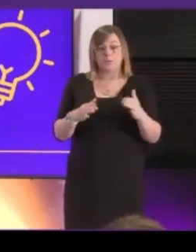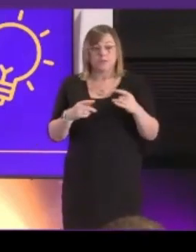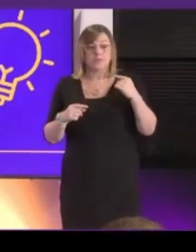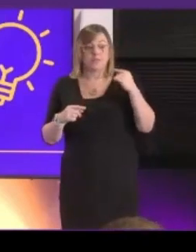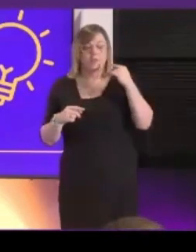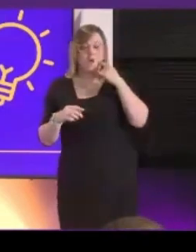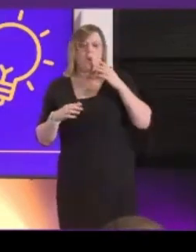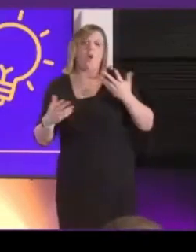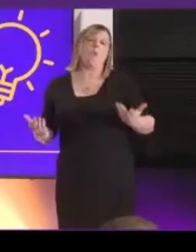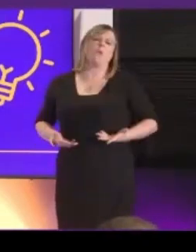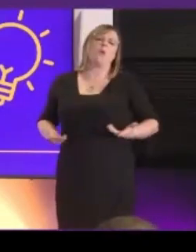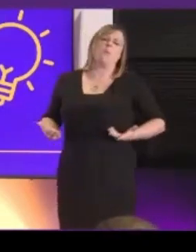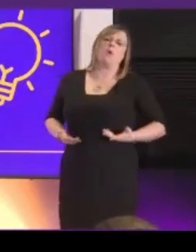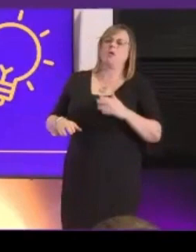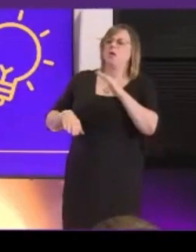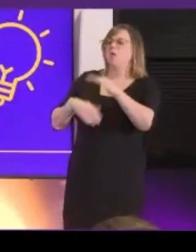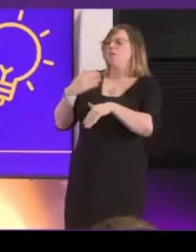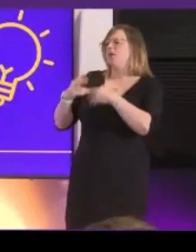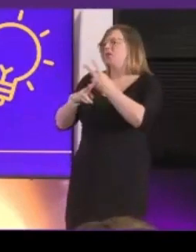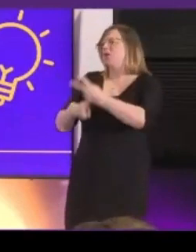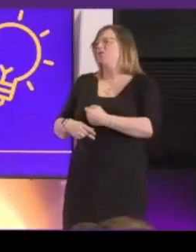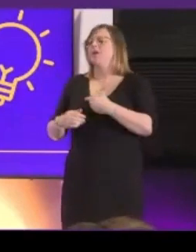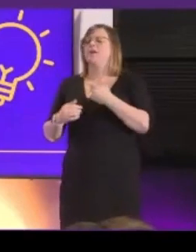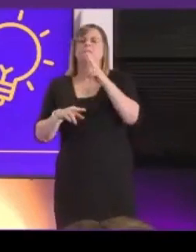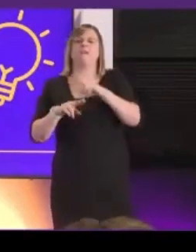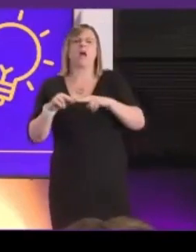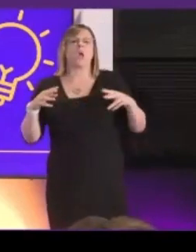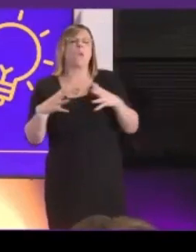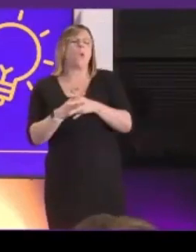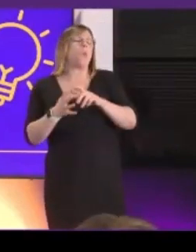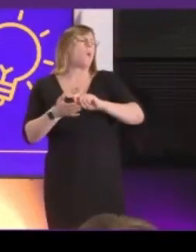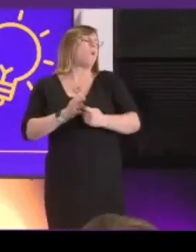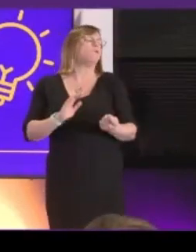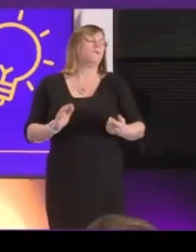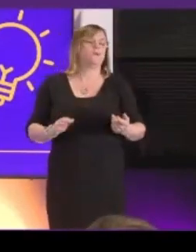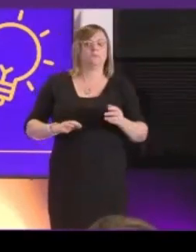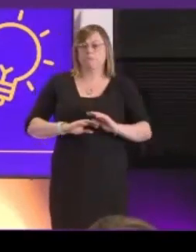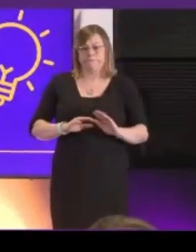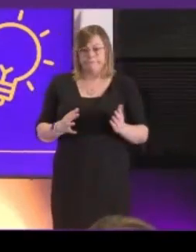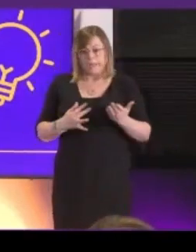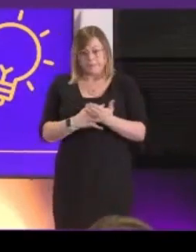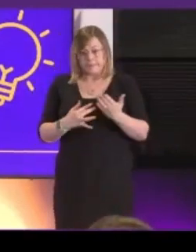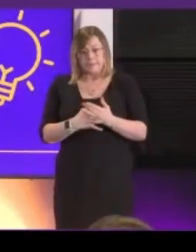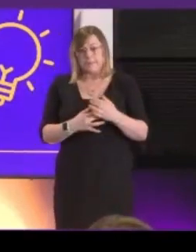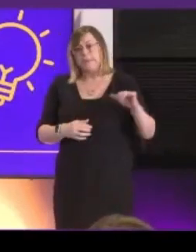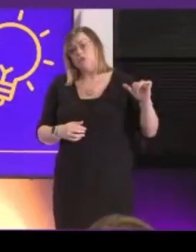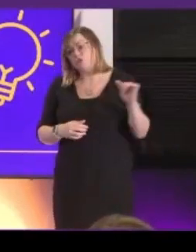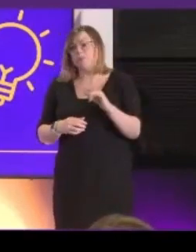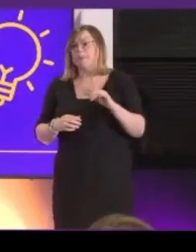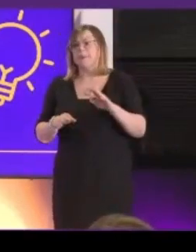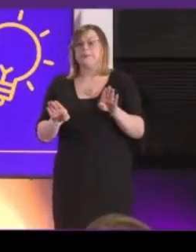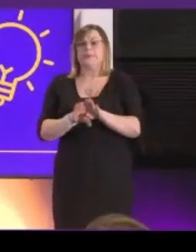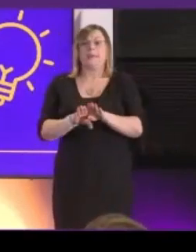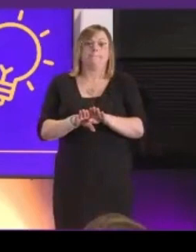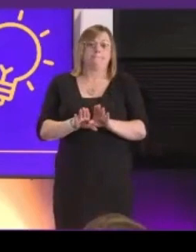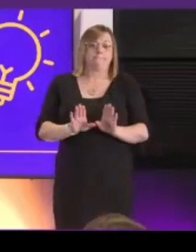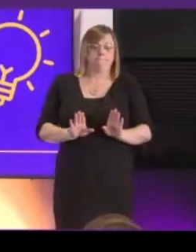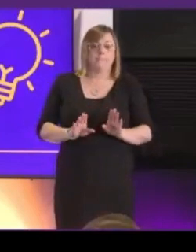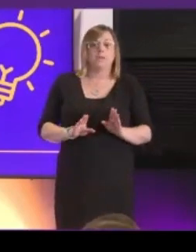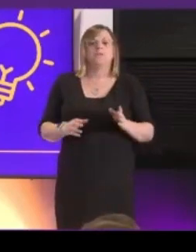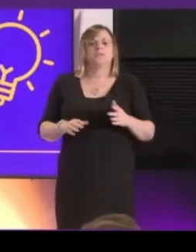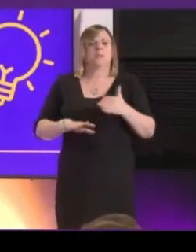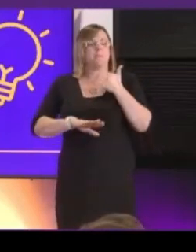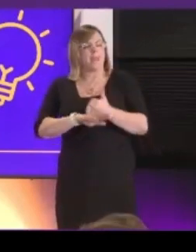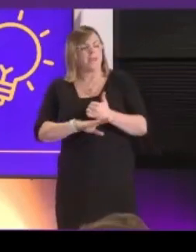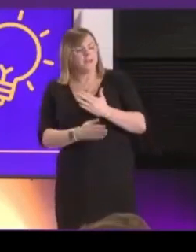of security, or we'll turn off the firewall. Not going to do that. Accessibility should be in the same domain. It's a basic hygiene, isn't